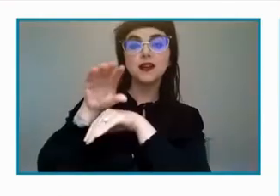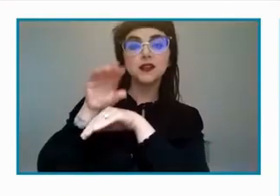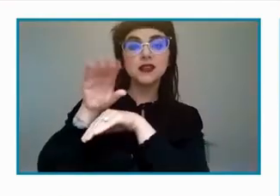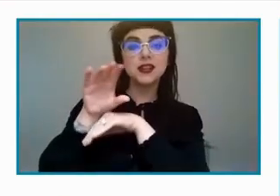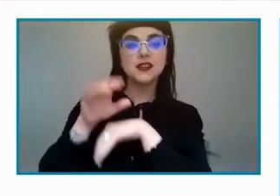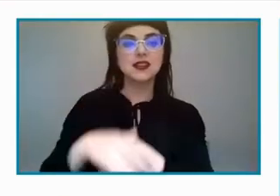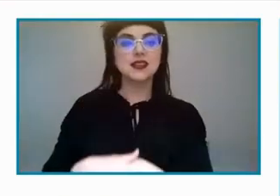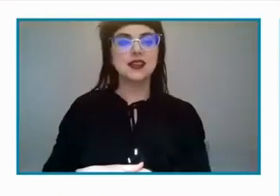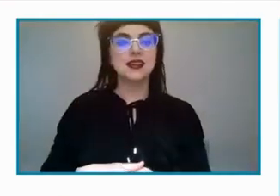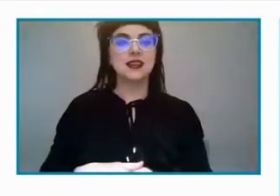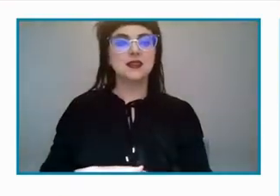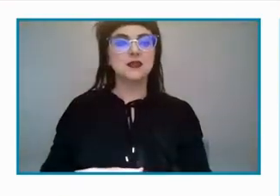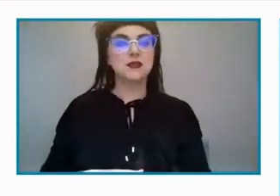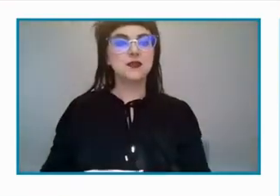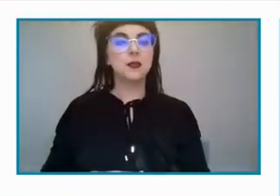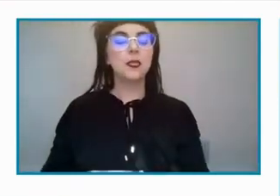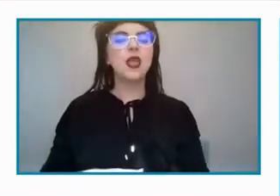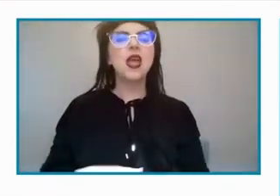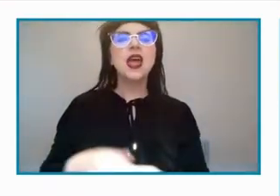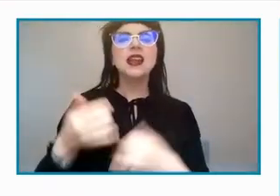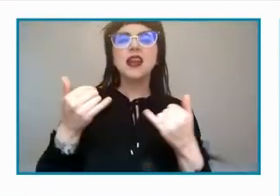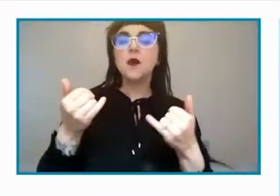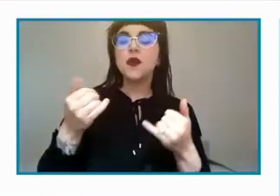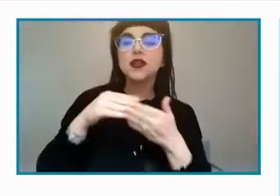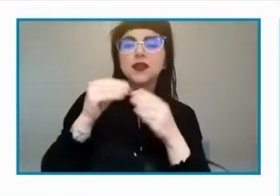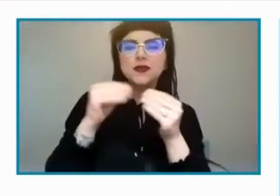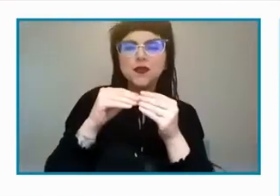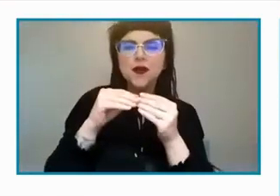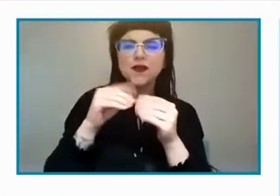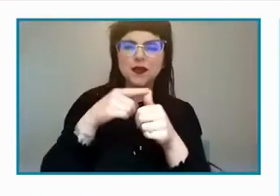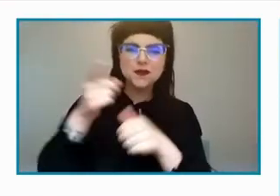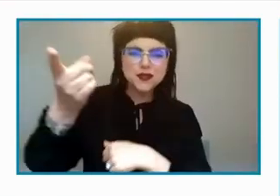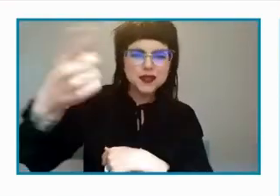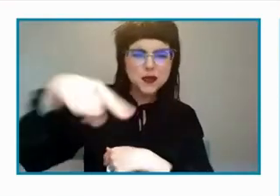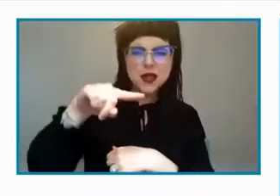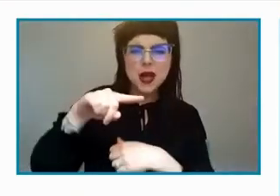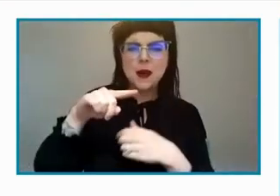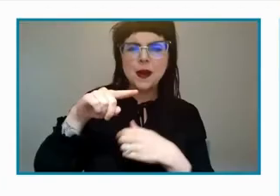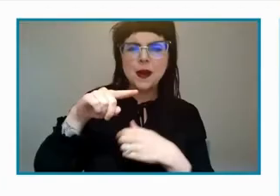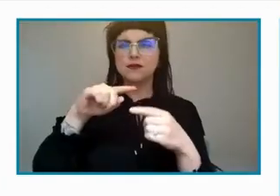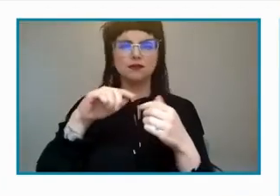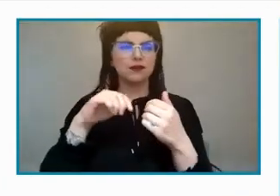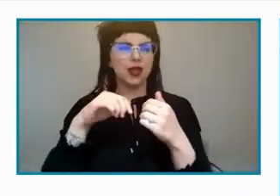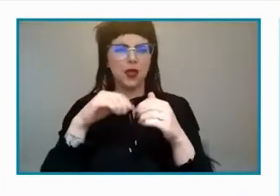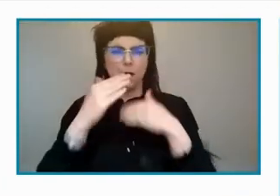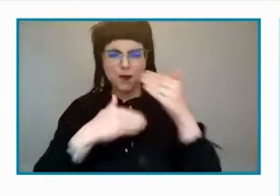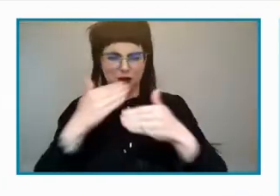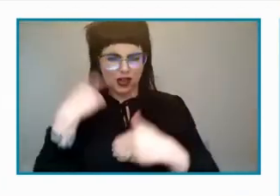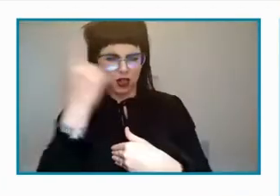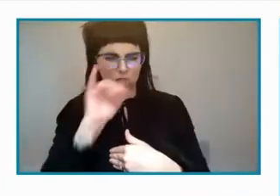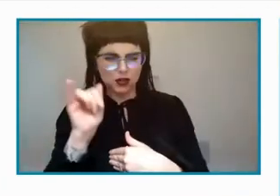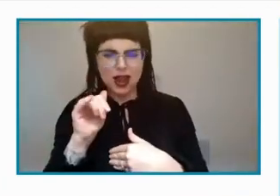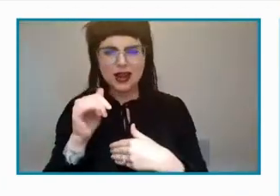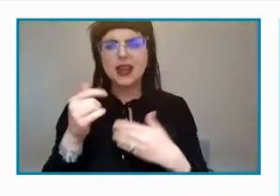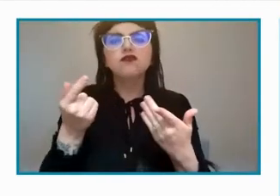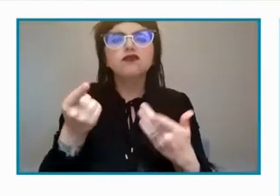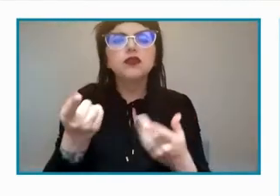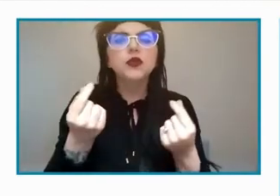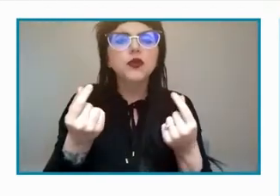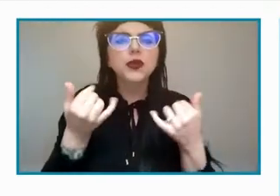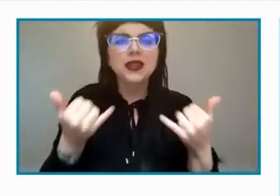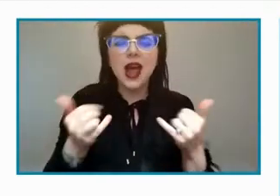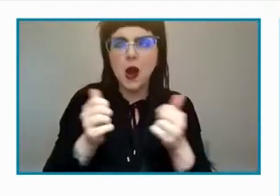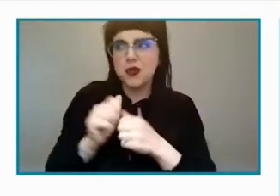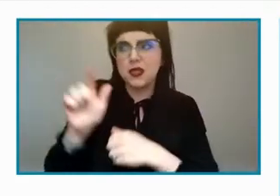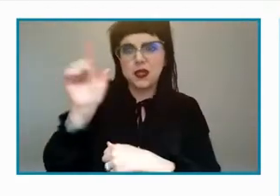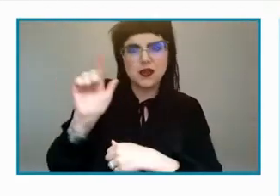projects, and learn more from you all about how that process went and what you're doing now with these logic models. So